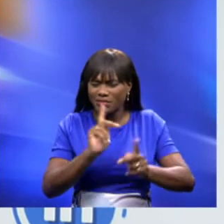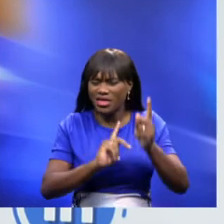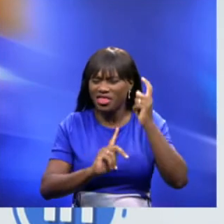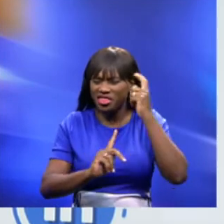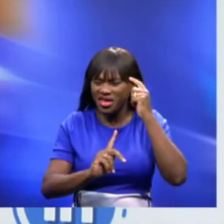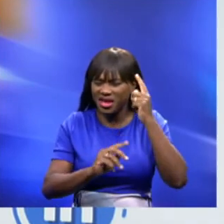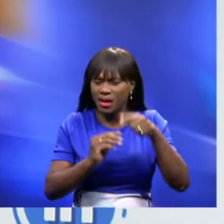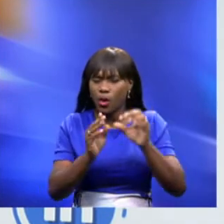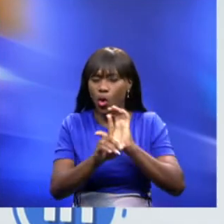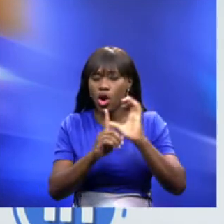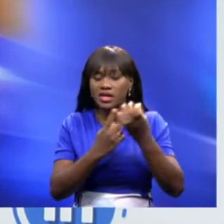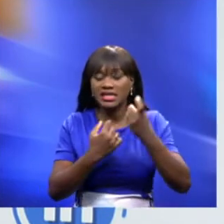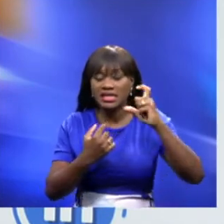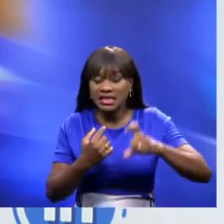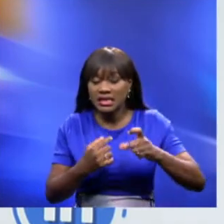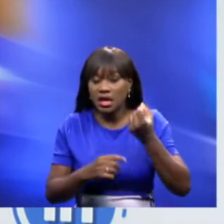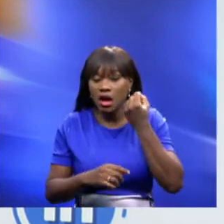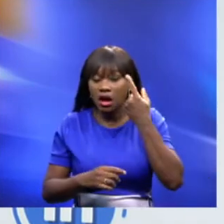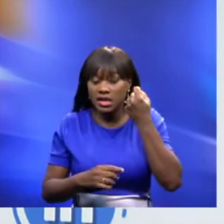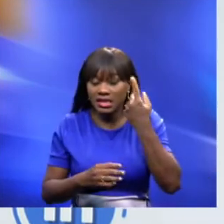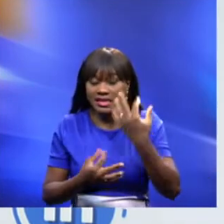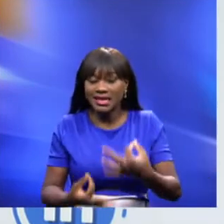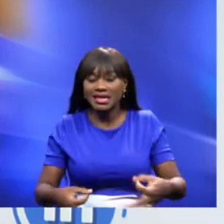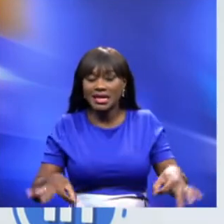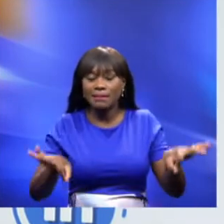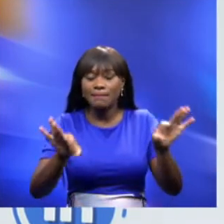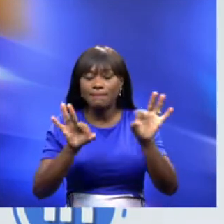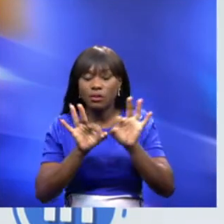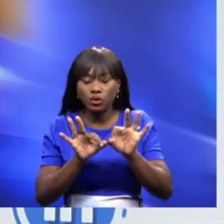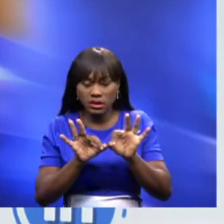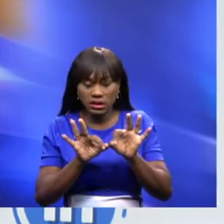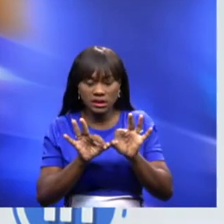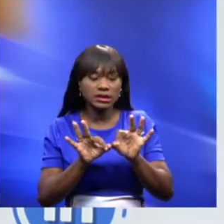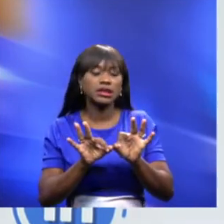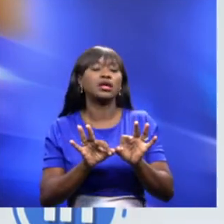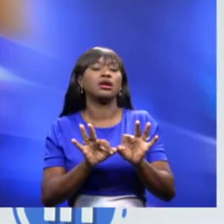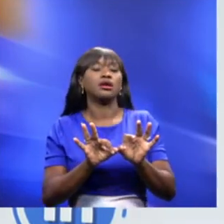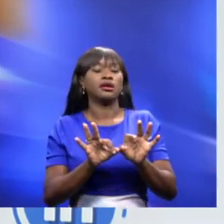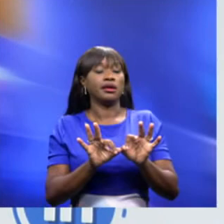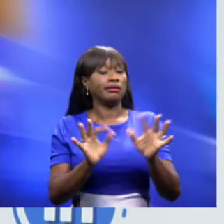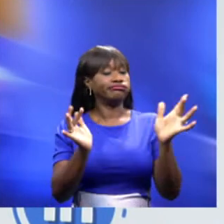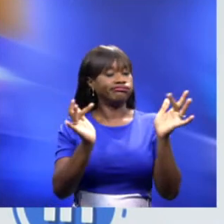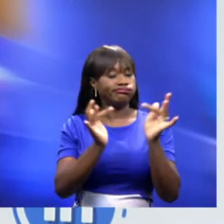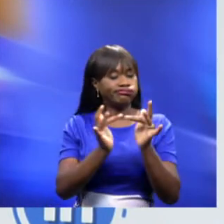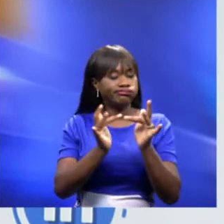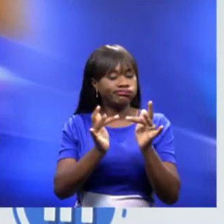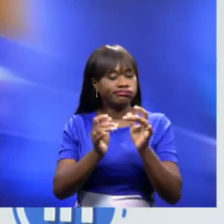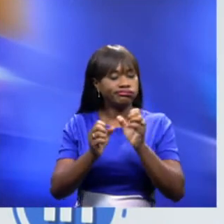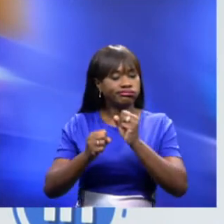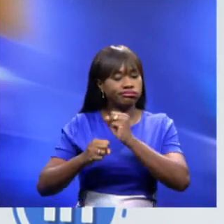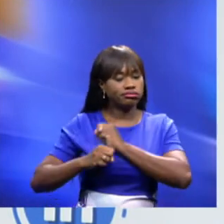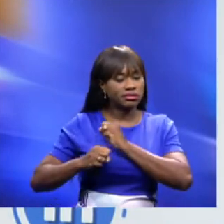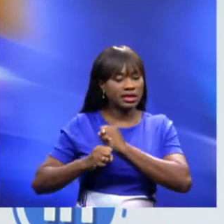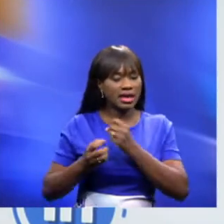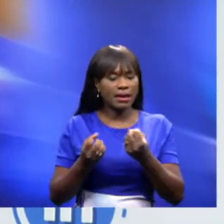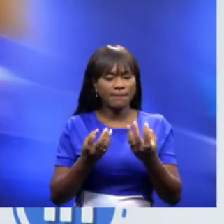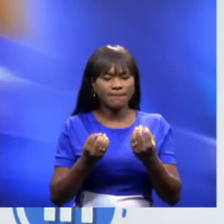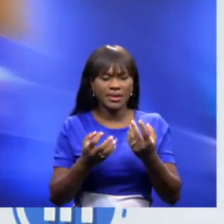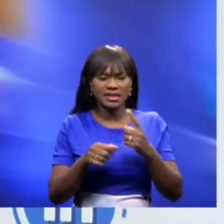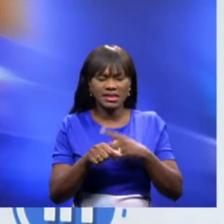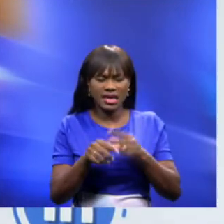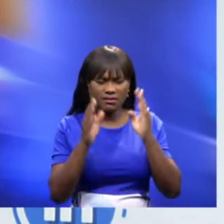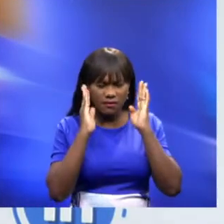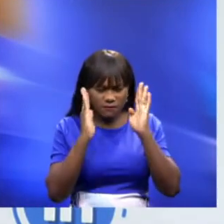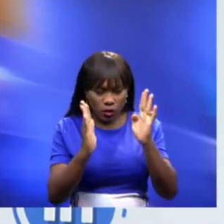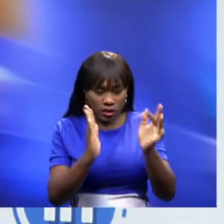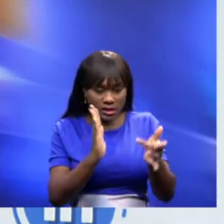of cybersecurity more from a cultural standpoint, because many times we focus on the technology, and every time you bring that